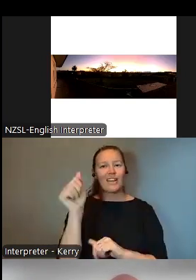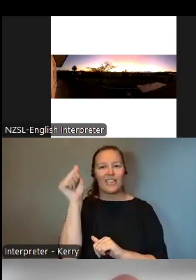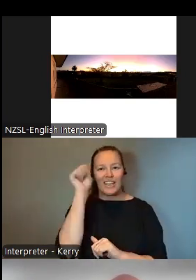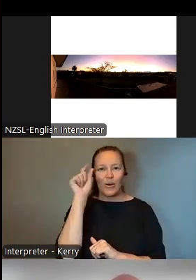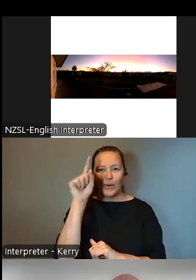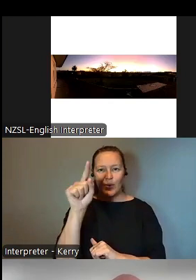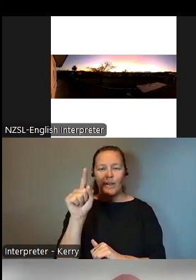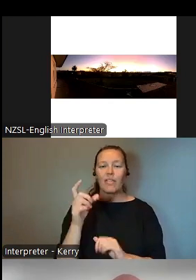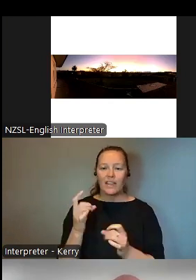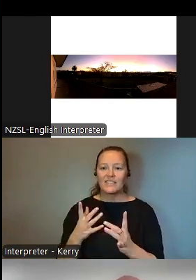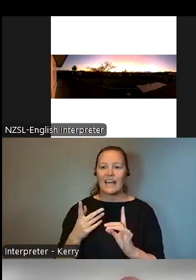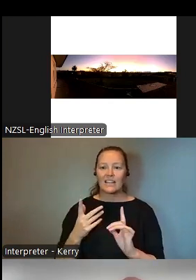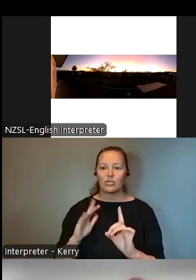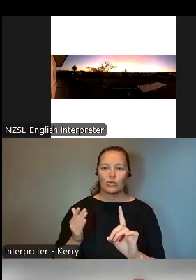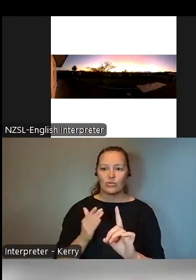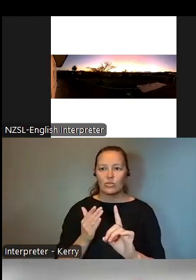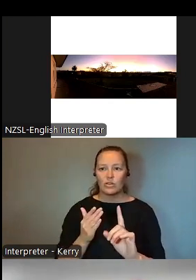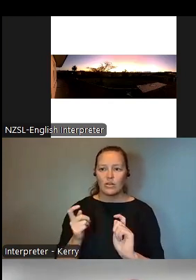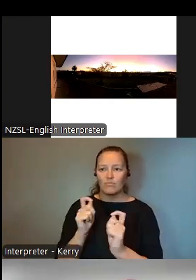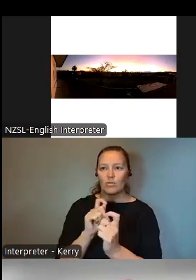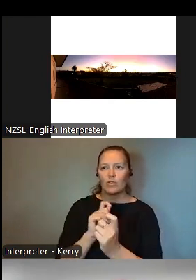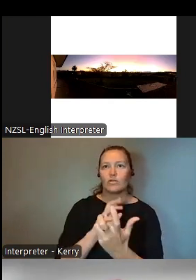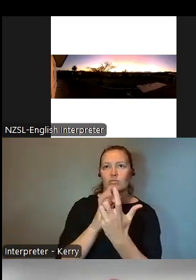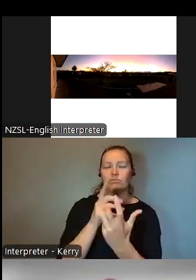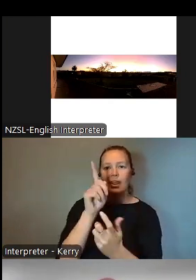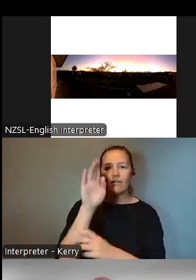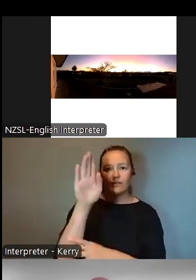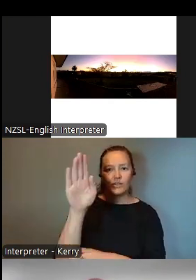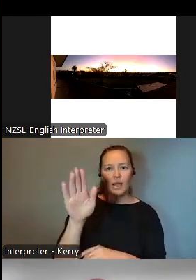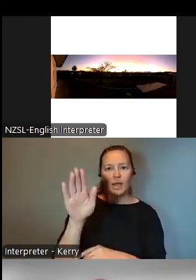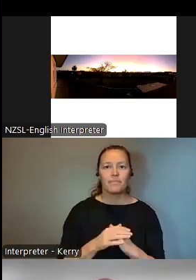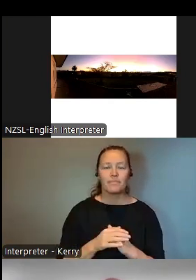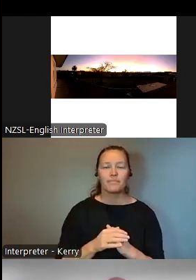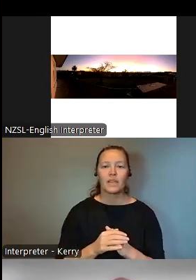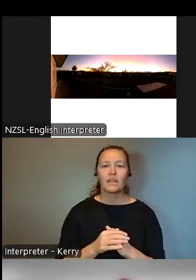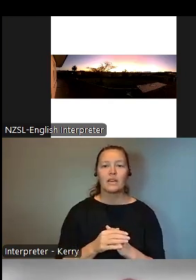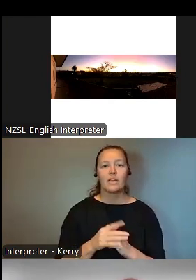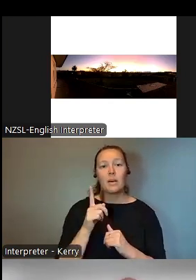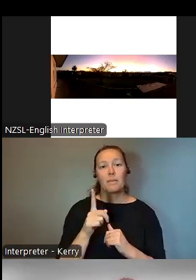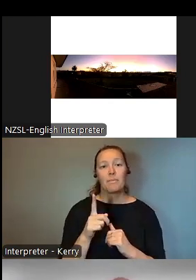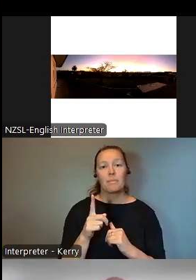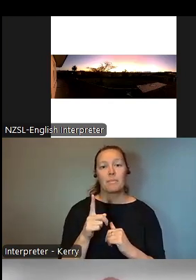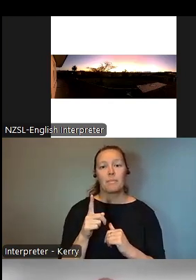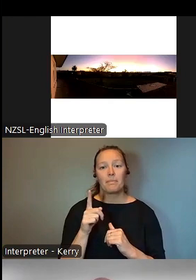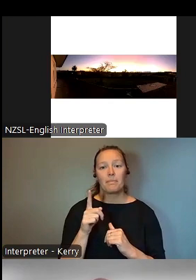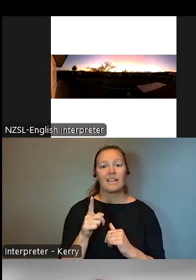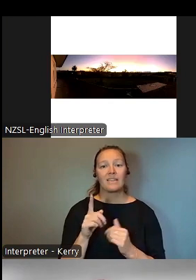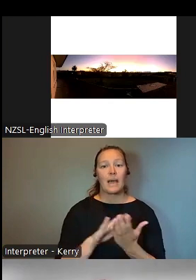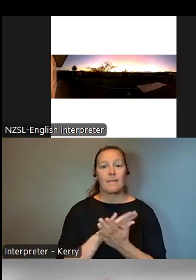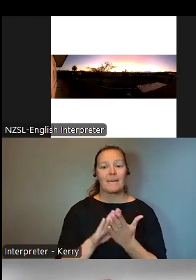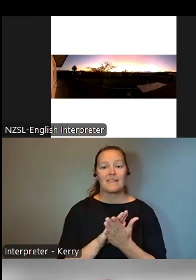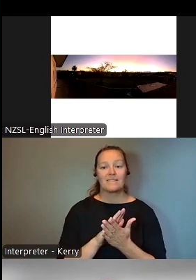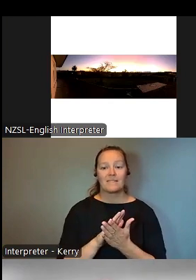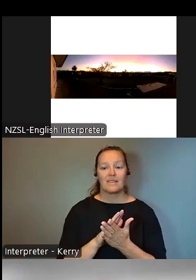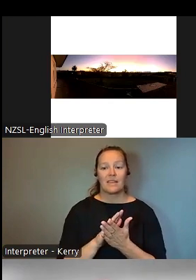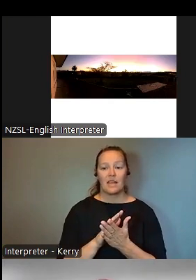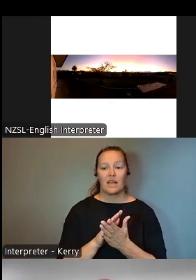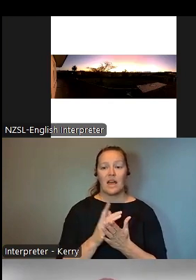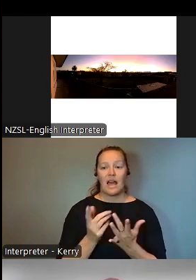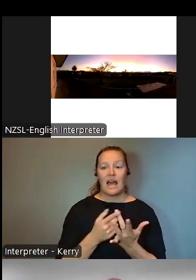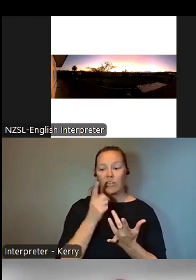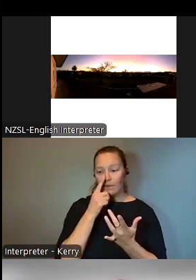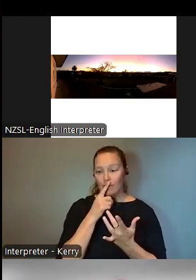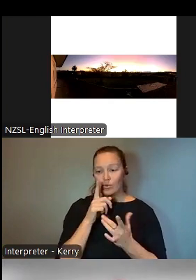moves towards it. But those moves represent a departure from what others are doing